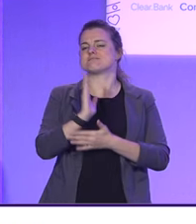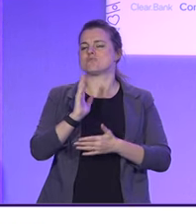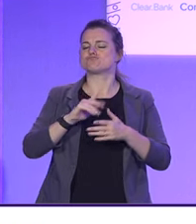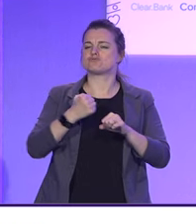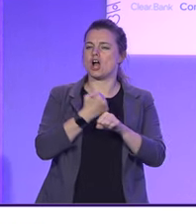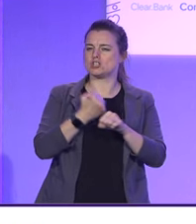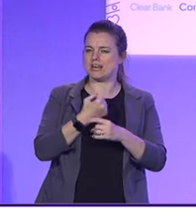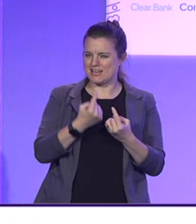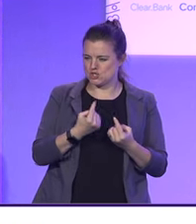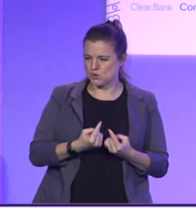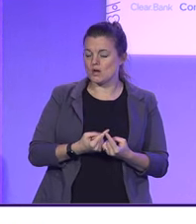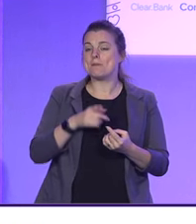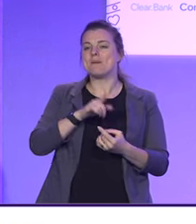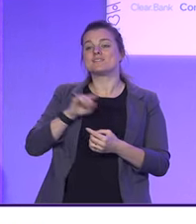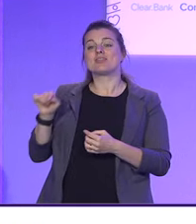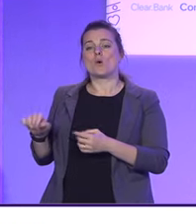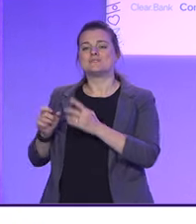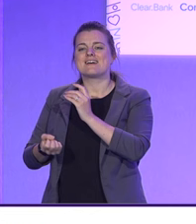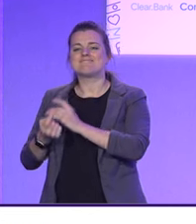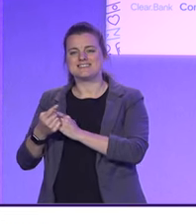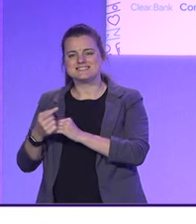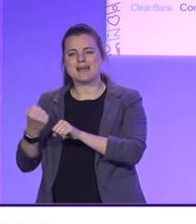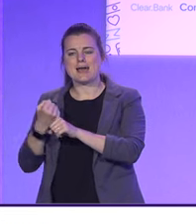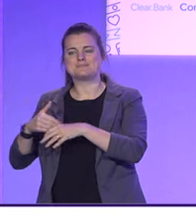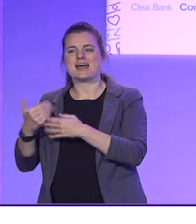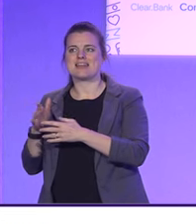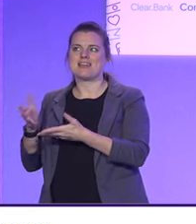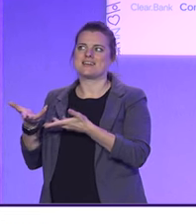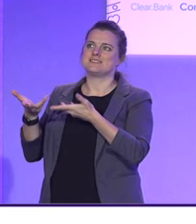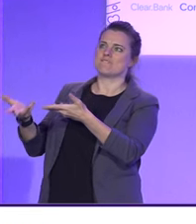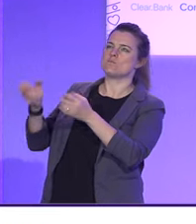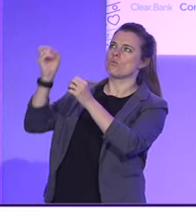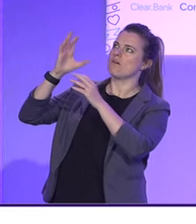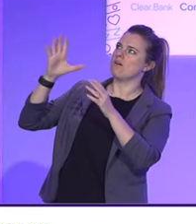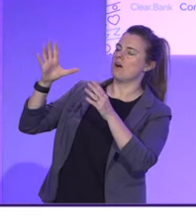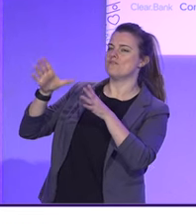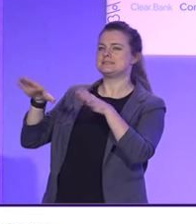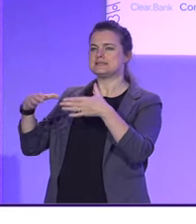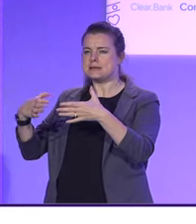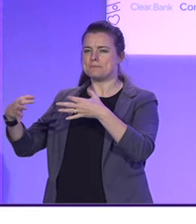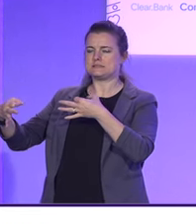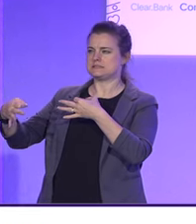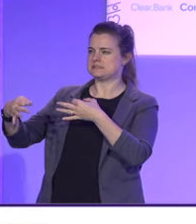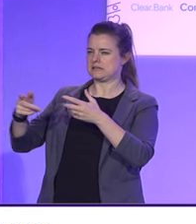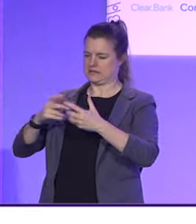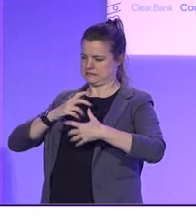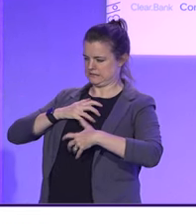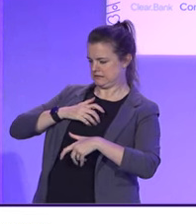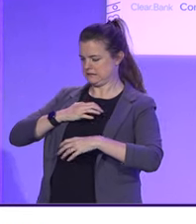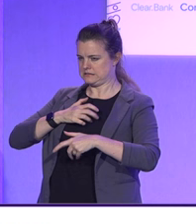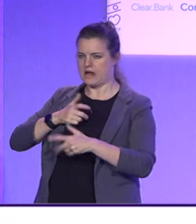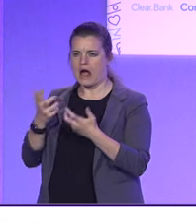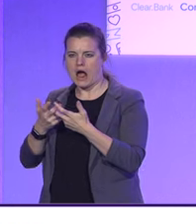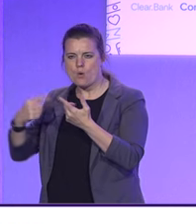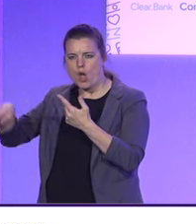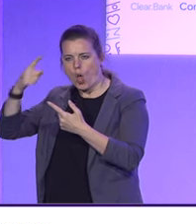And these events really give you an understanding of team dynamics and how everyone thinks